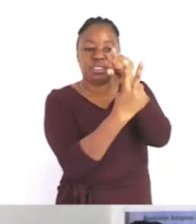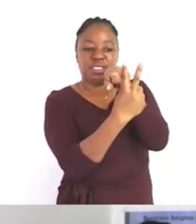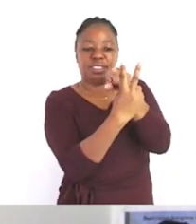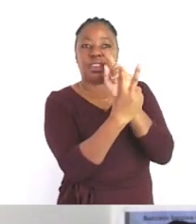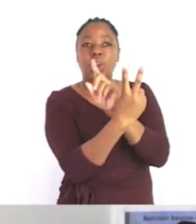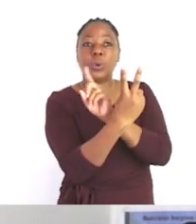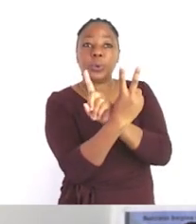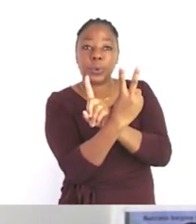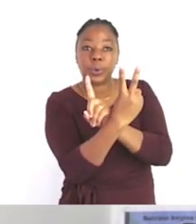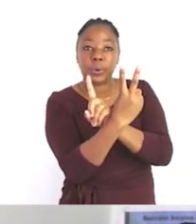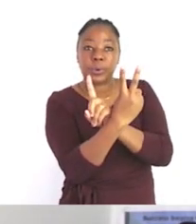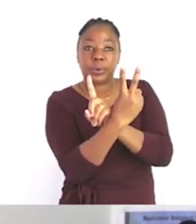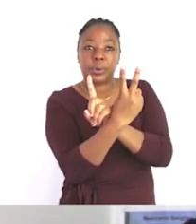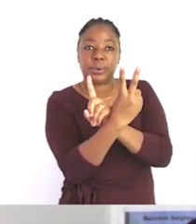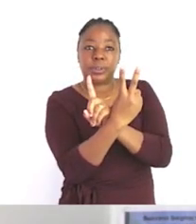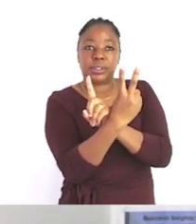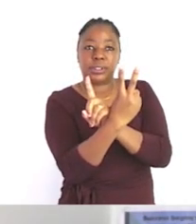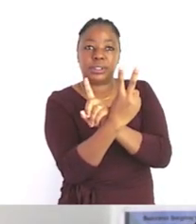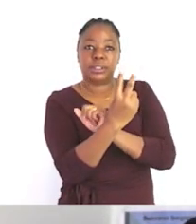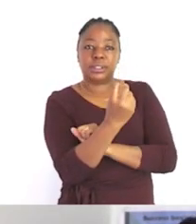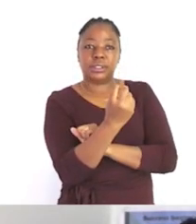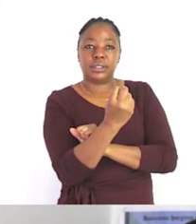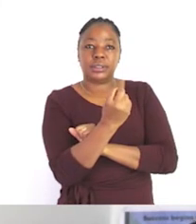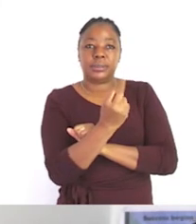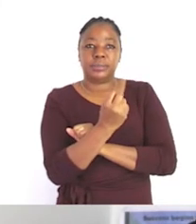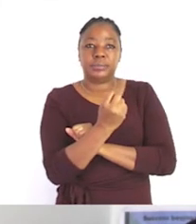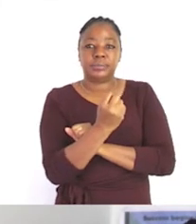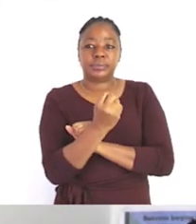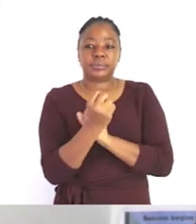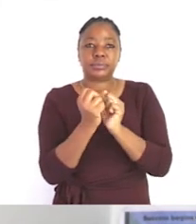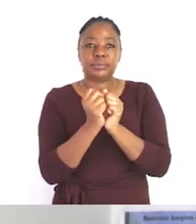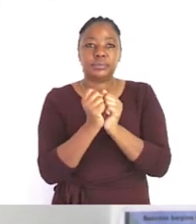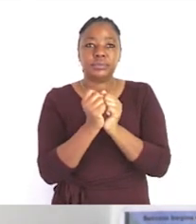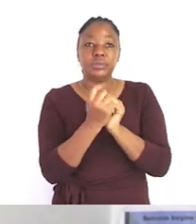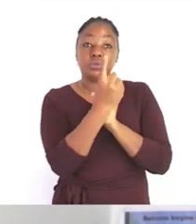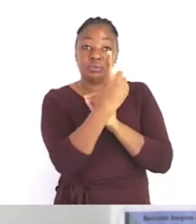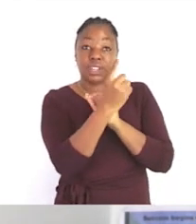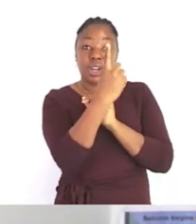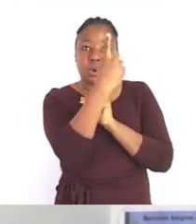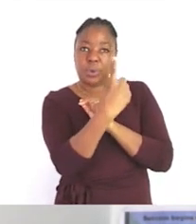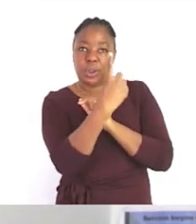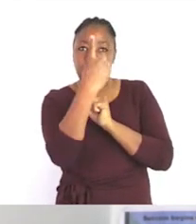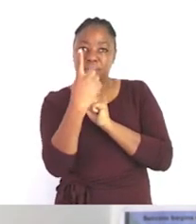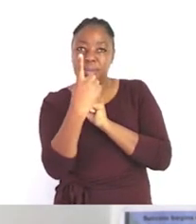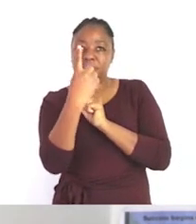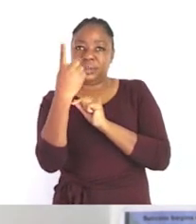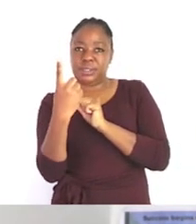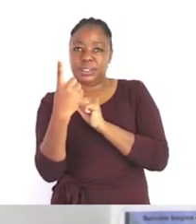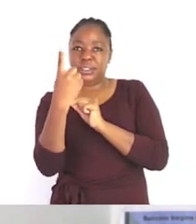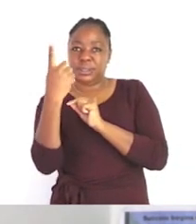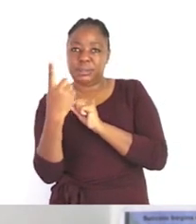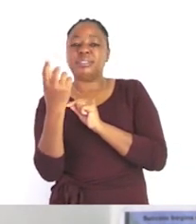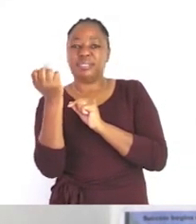only one number in between each number. And as you can see, there is 1, 1, 1,